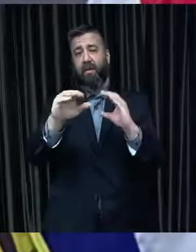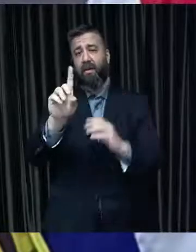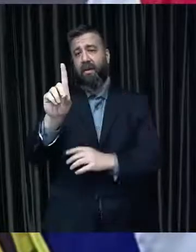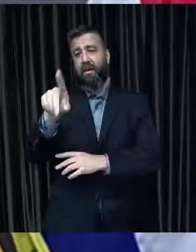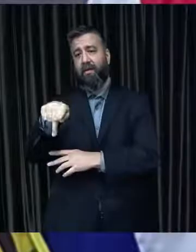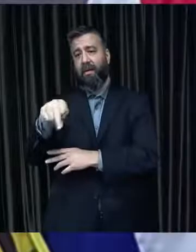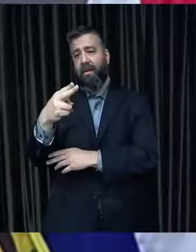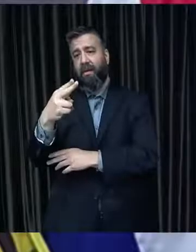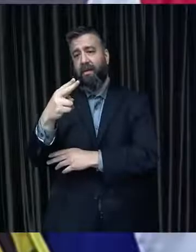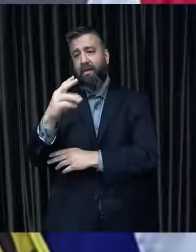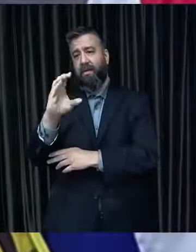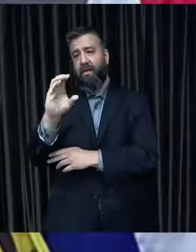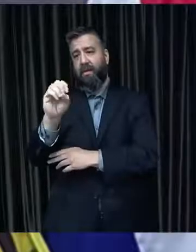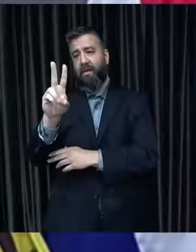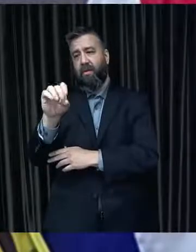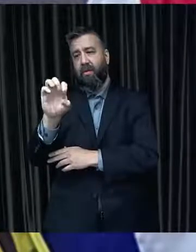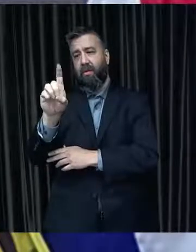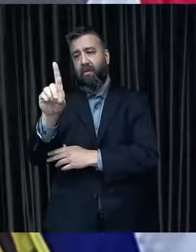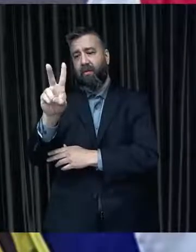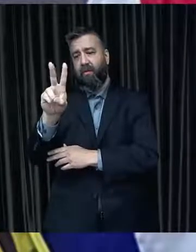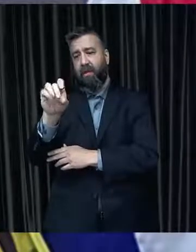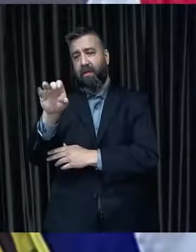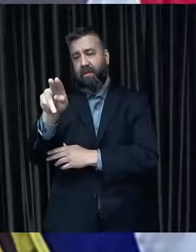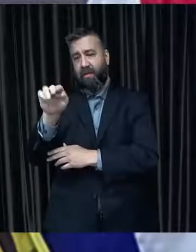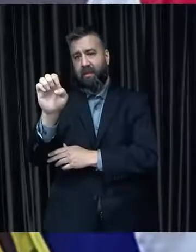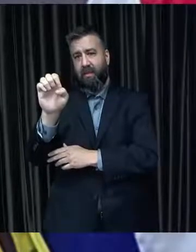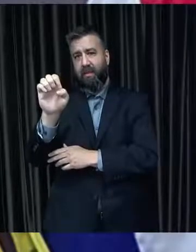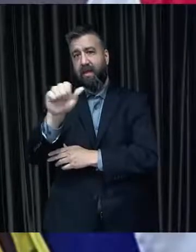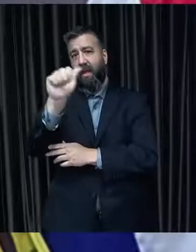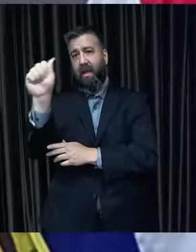dph@stlouisco.com or call